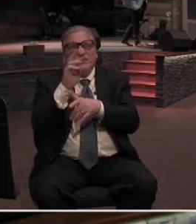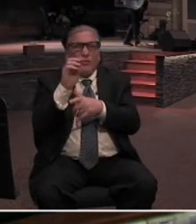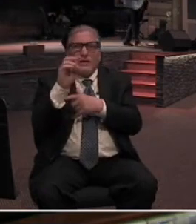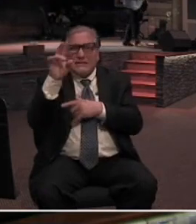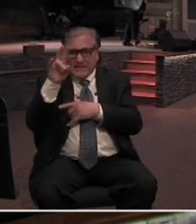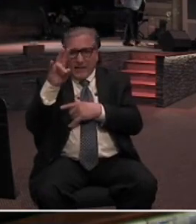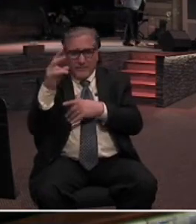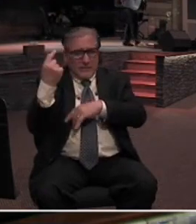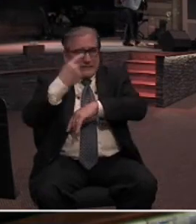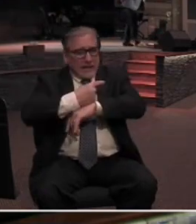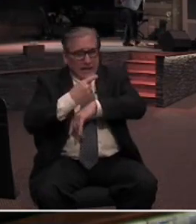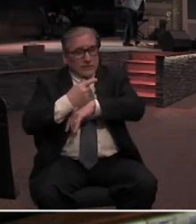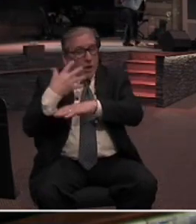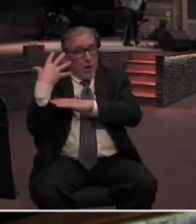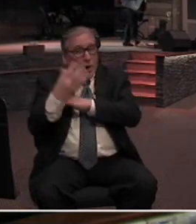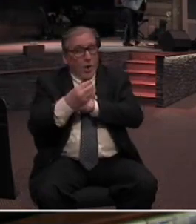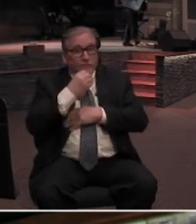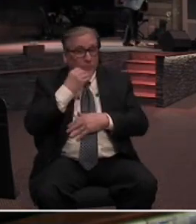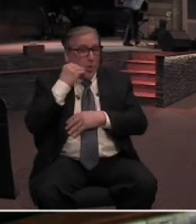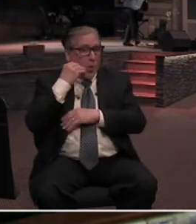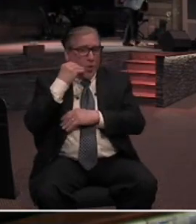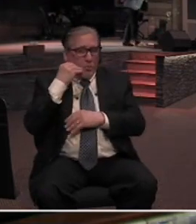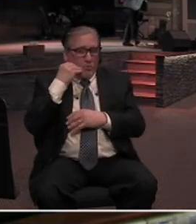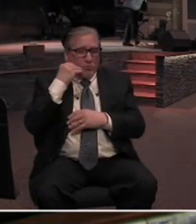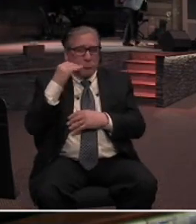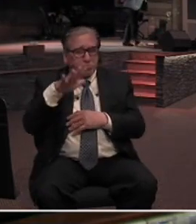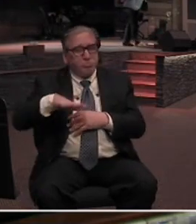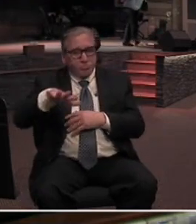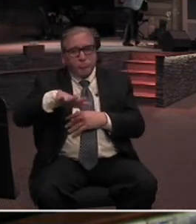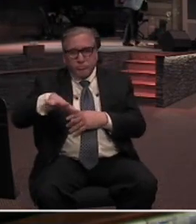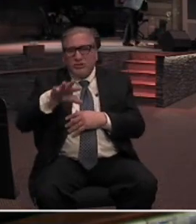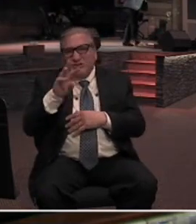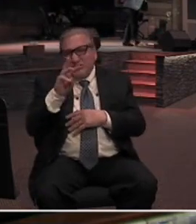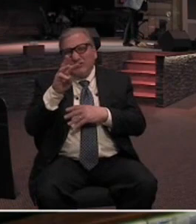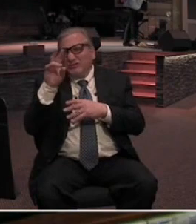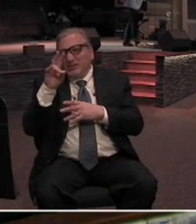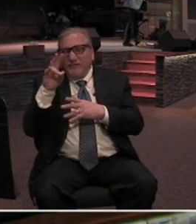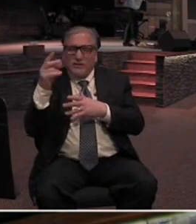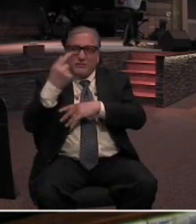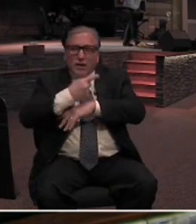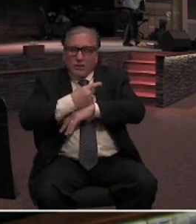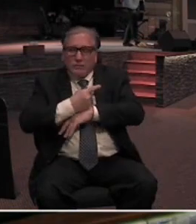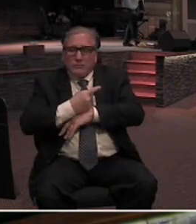their family, gone from their own homes for 6 or 7 days.